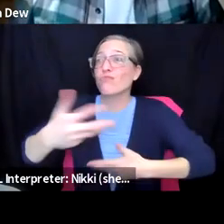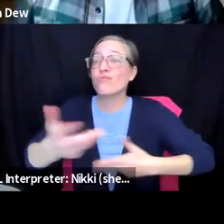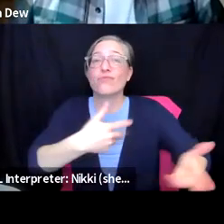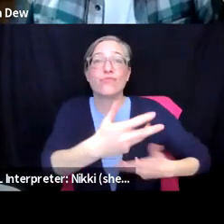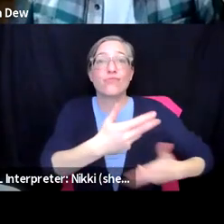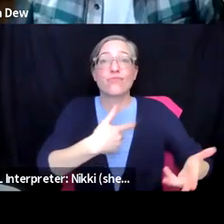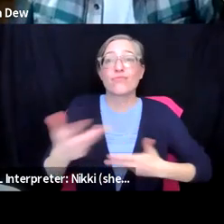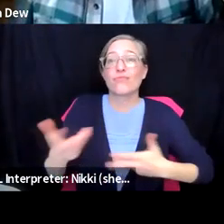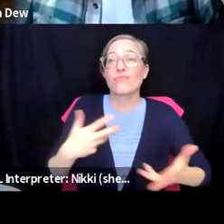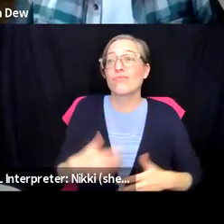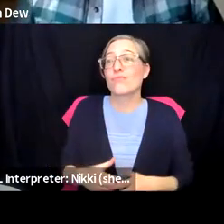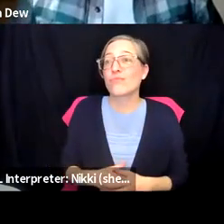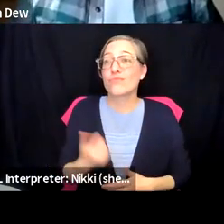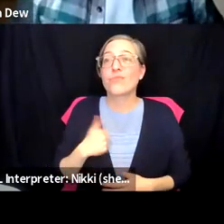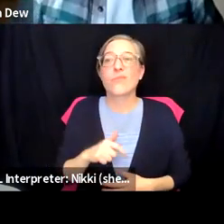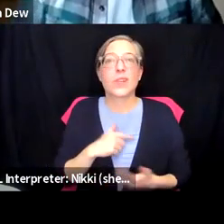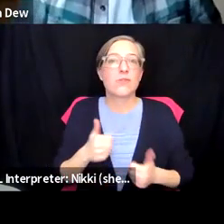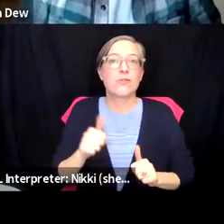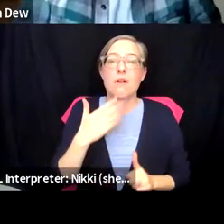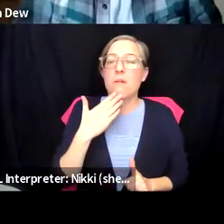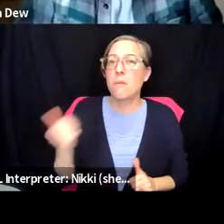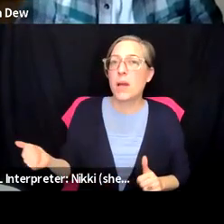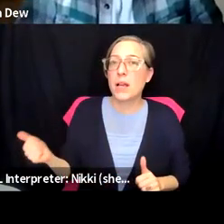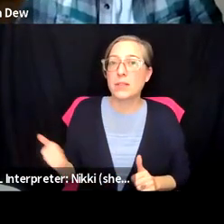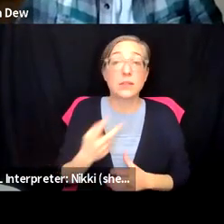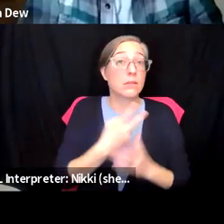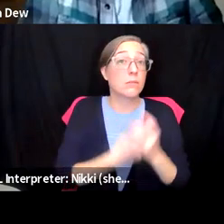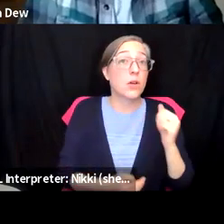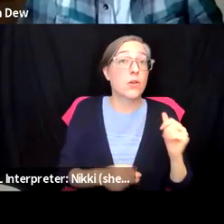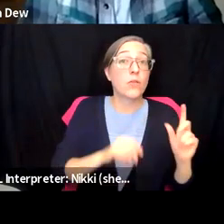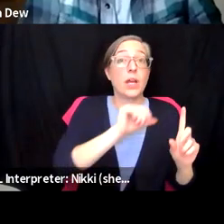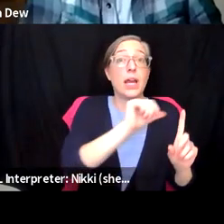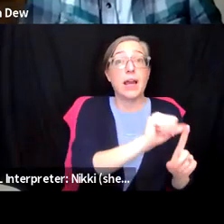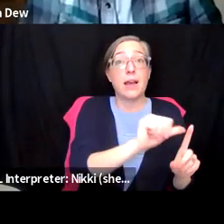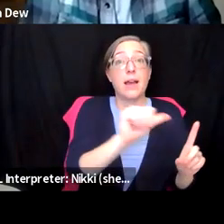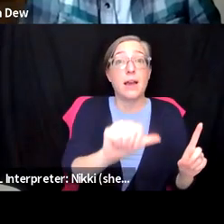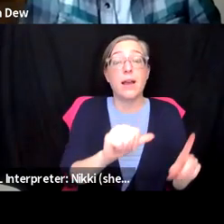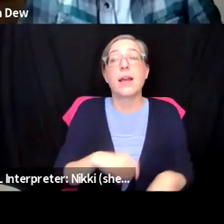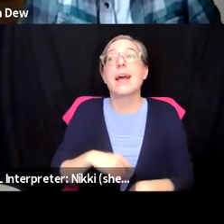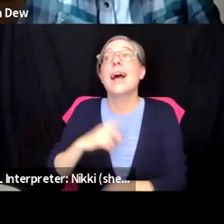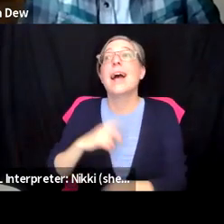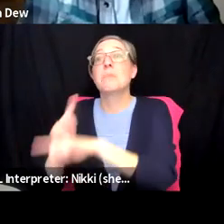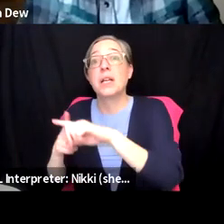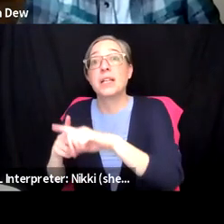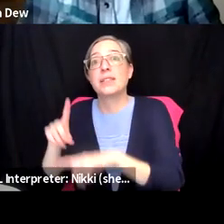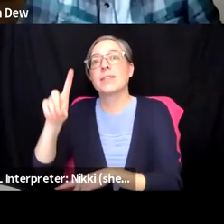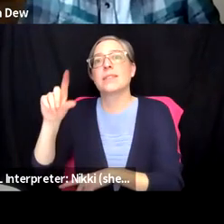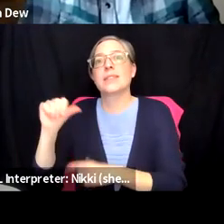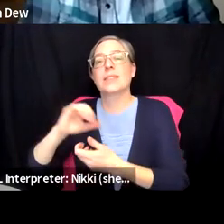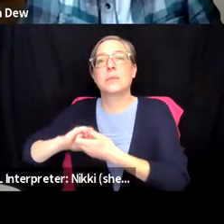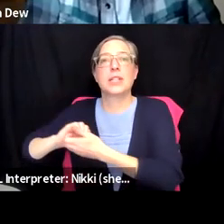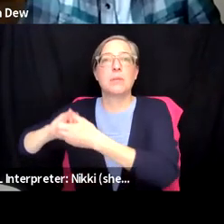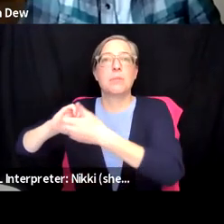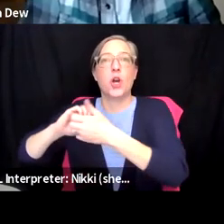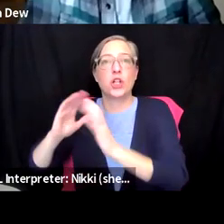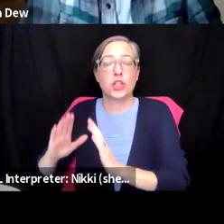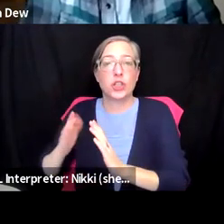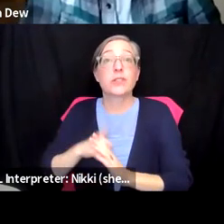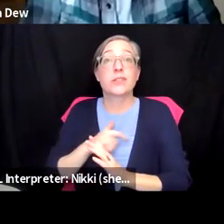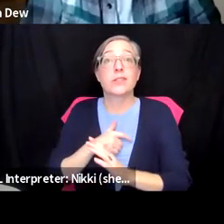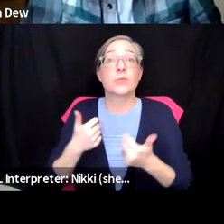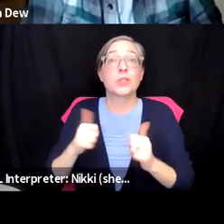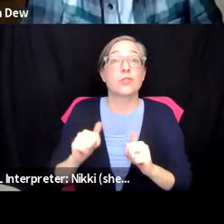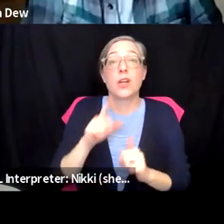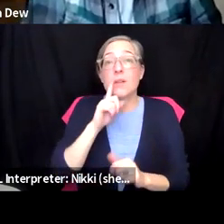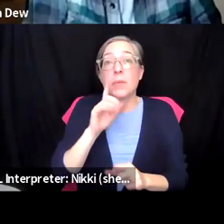doing our best as far as both the AAAs and the disability partners to make sure that individuals who